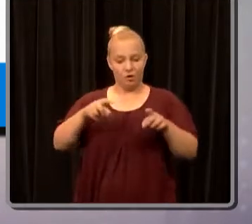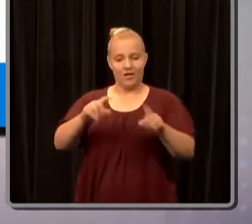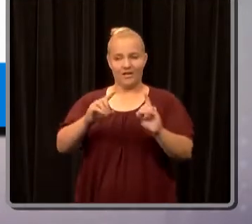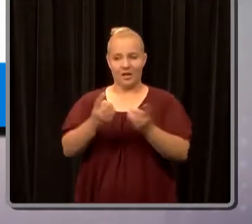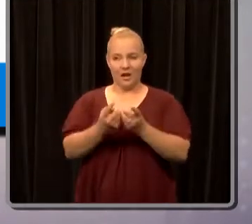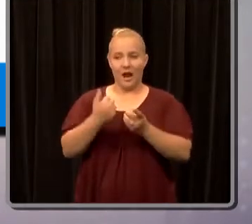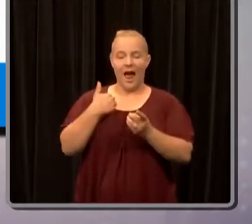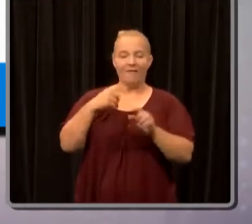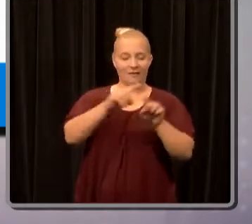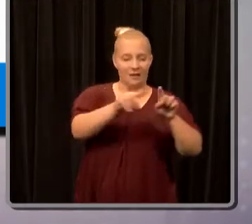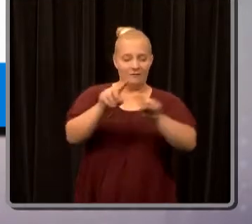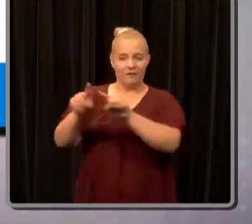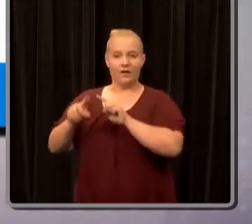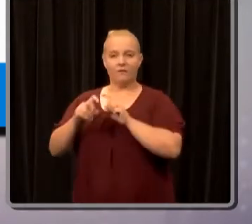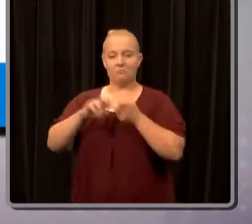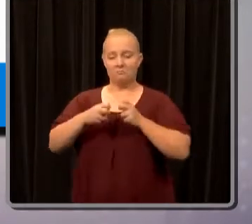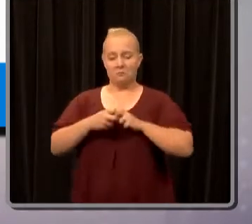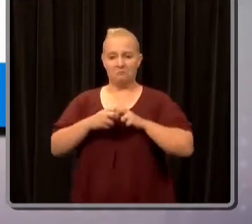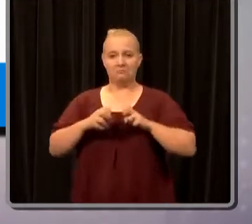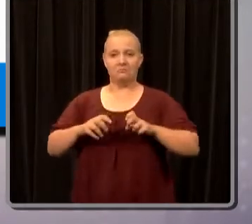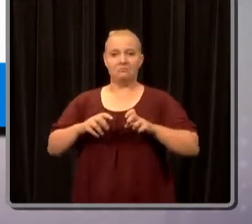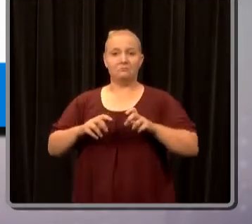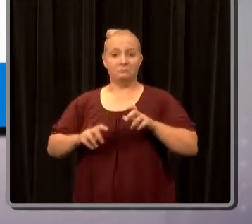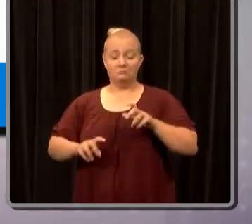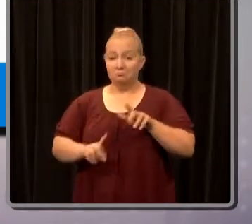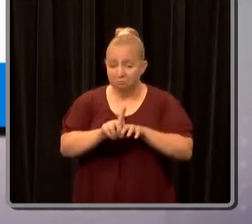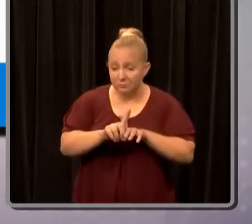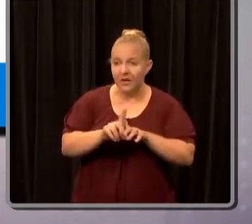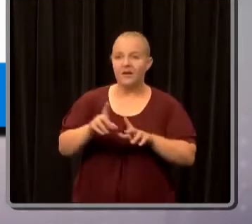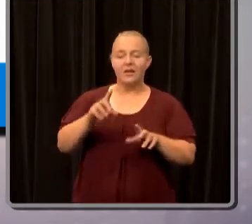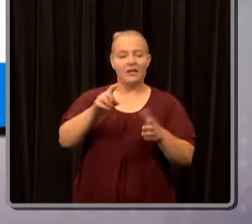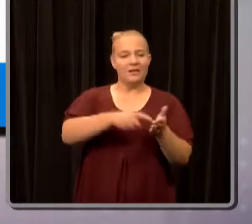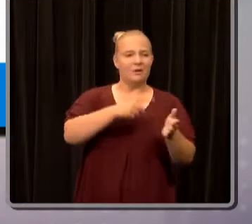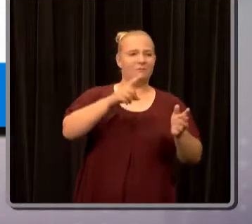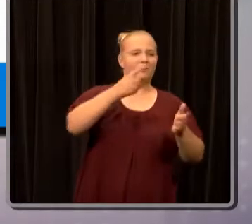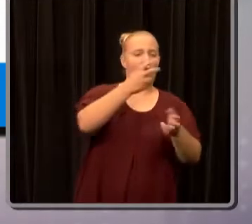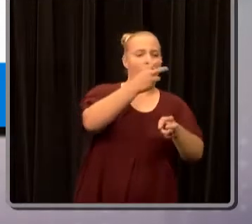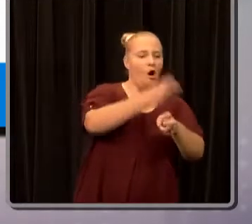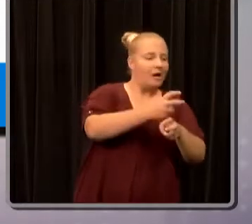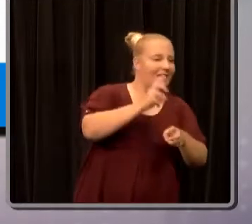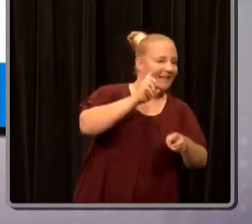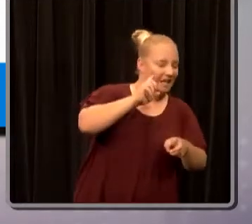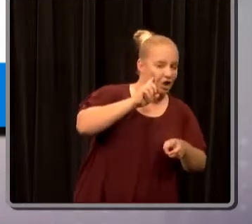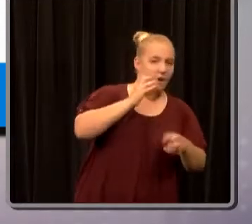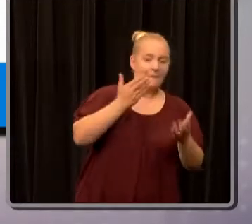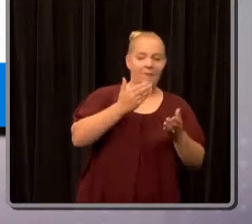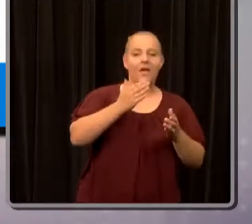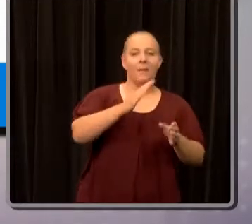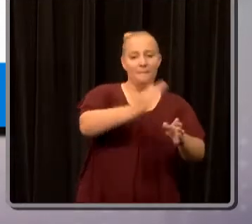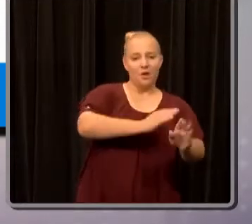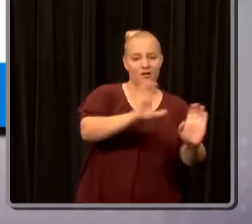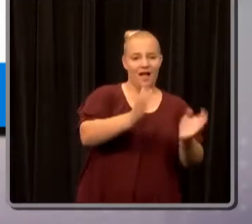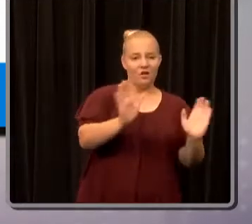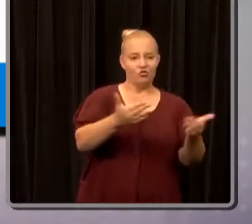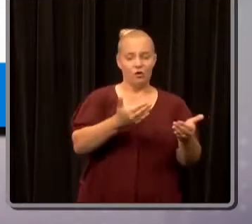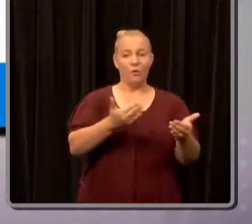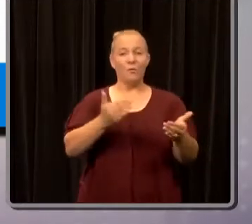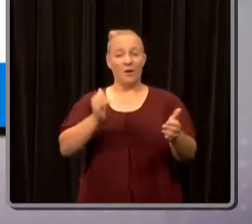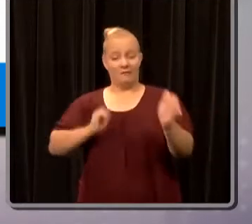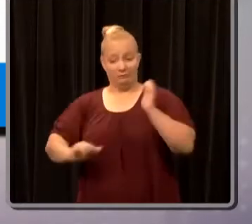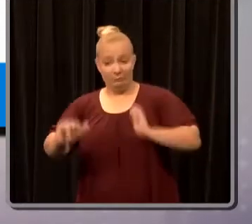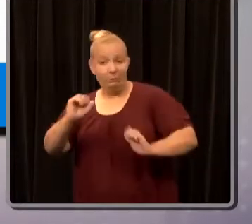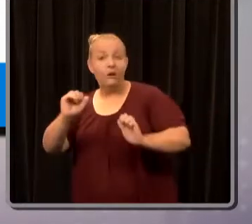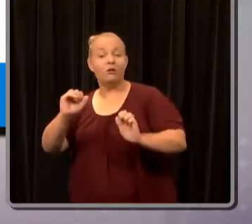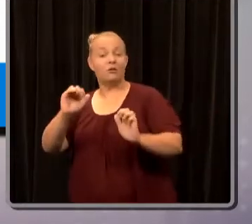different issues come up, sometimes there's some areas where it's hard to hear the PA, whether that's a band, classroom, some of your performing arts,